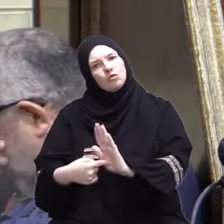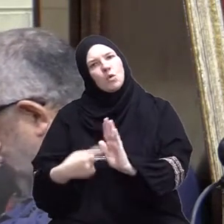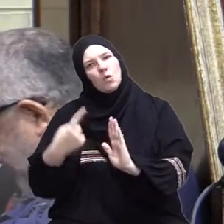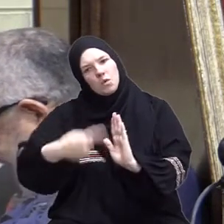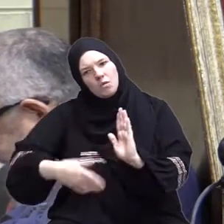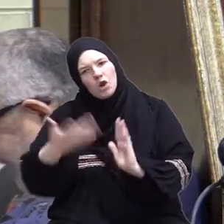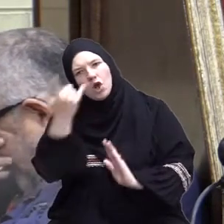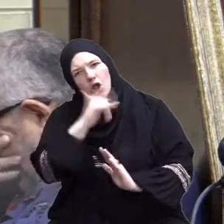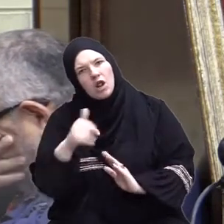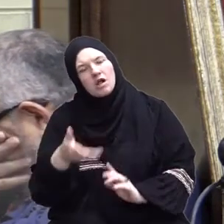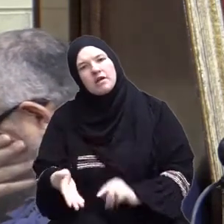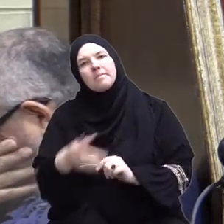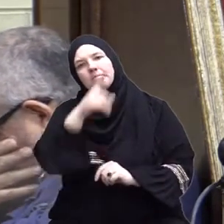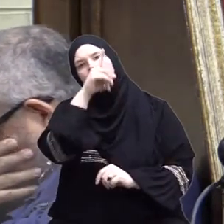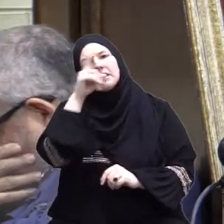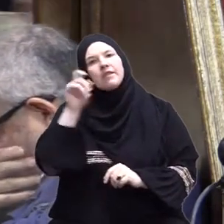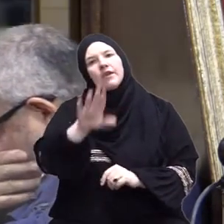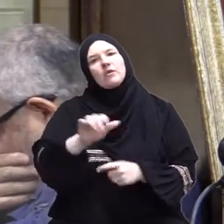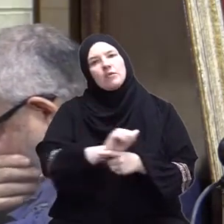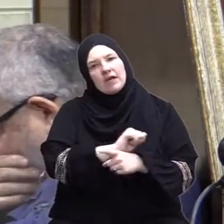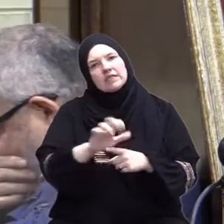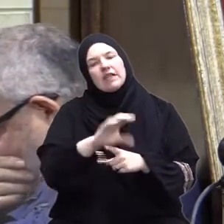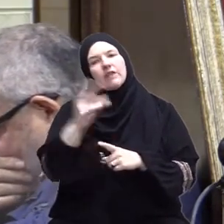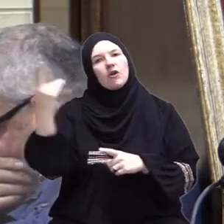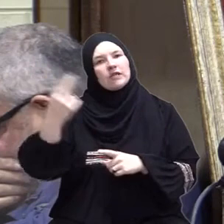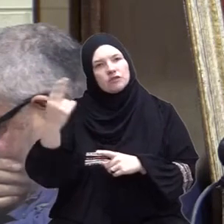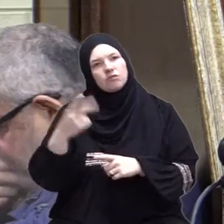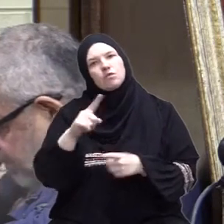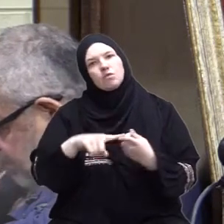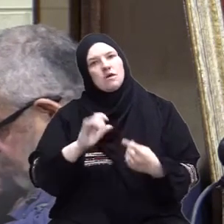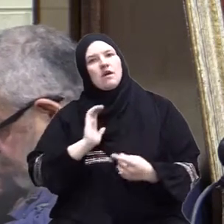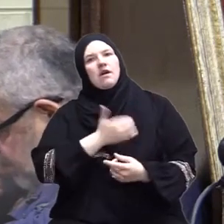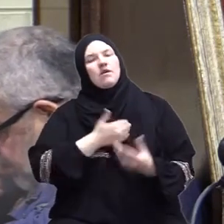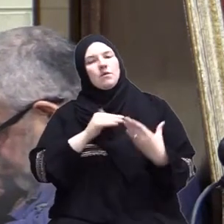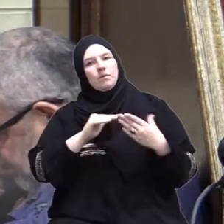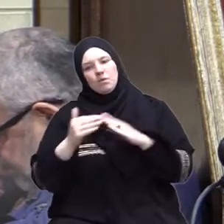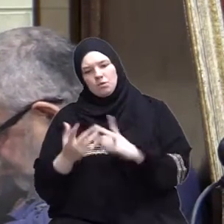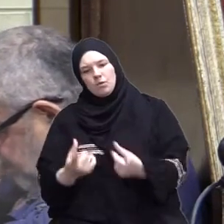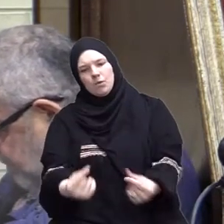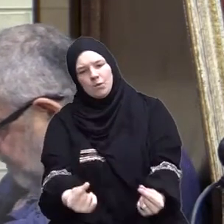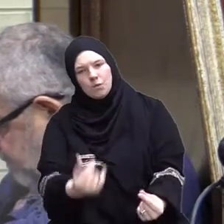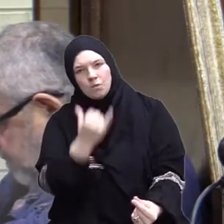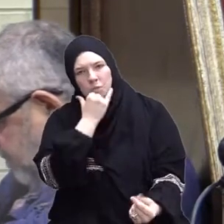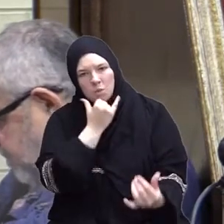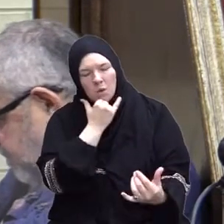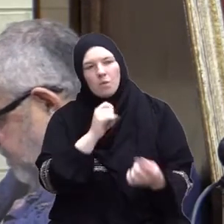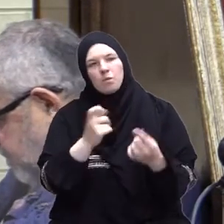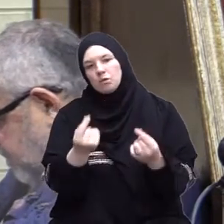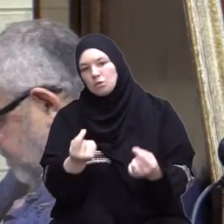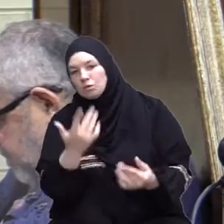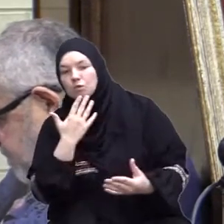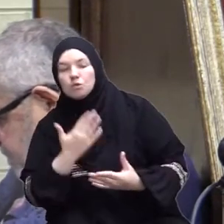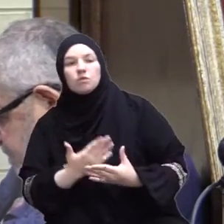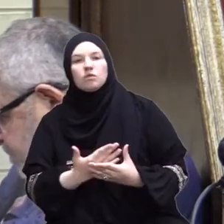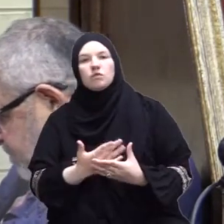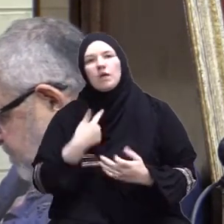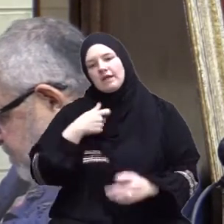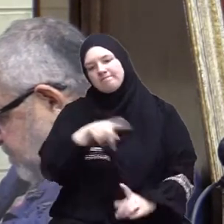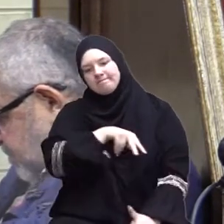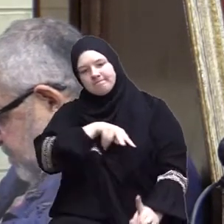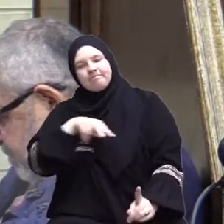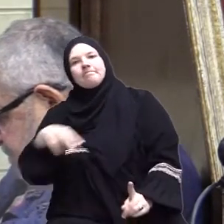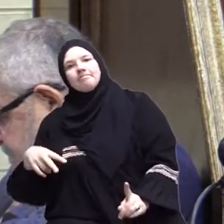admonishment because of their practice and their history to our community. So they become the